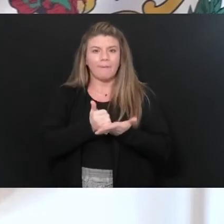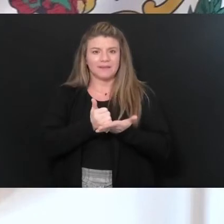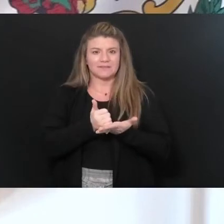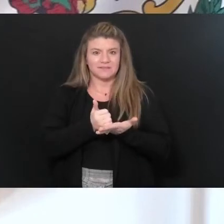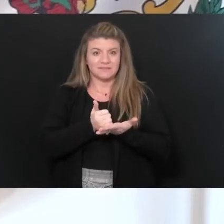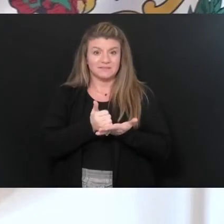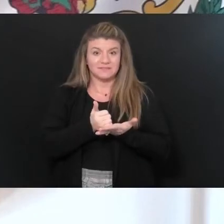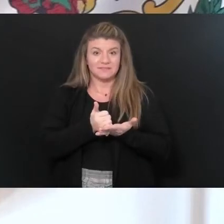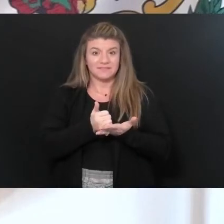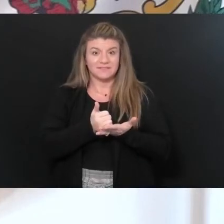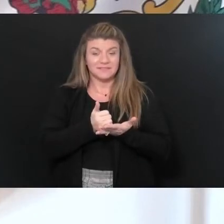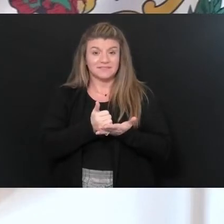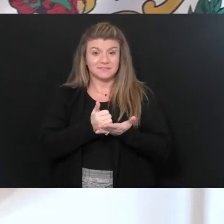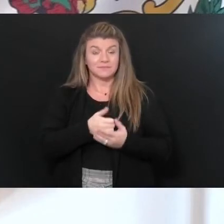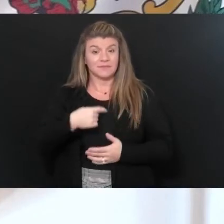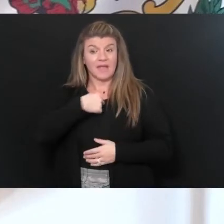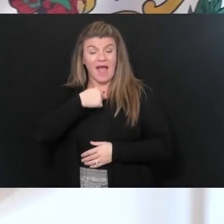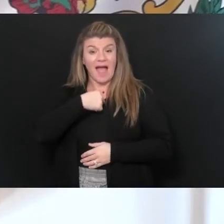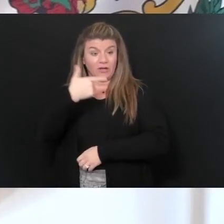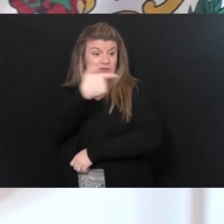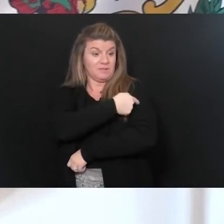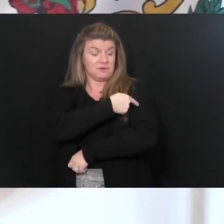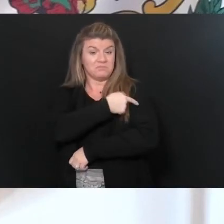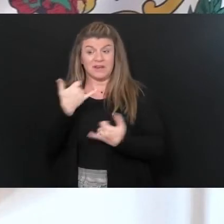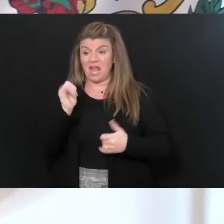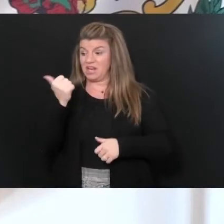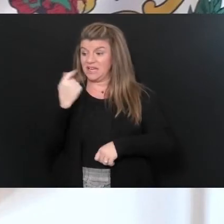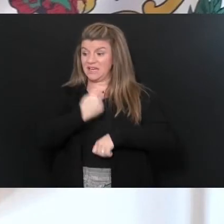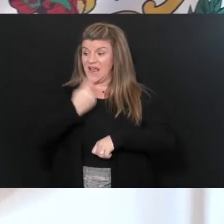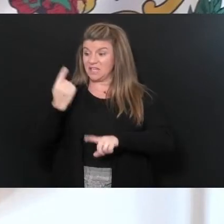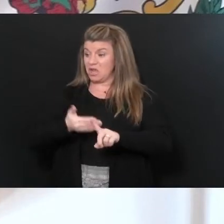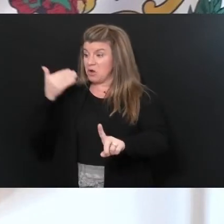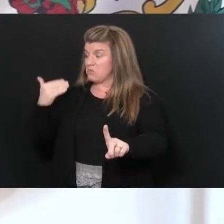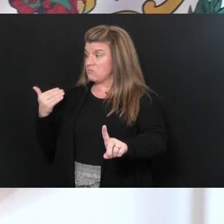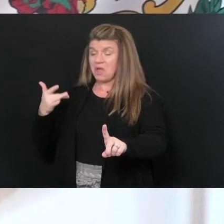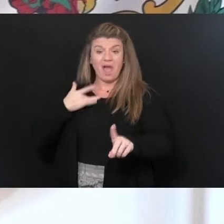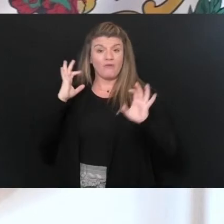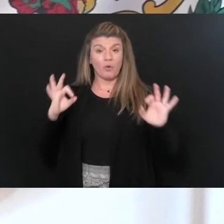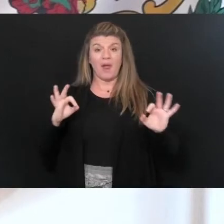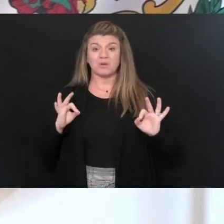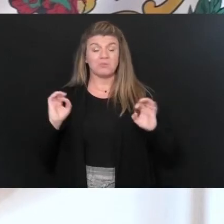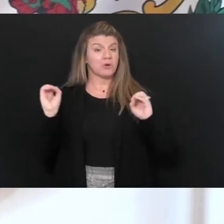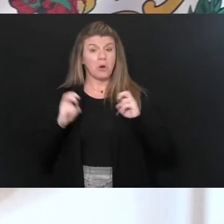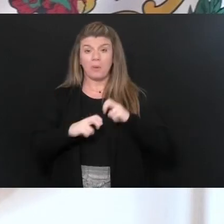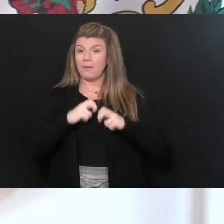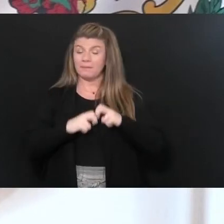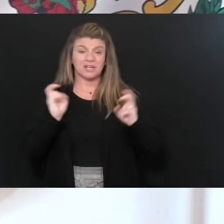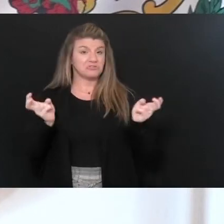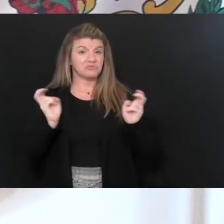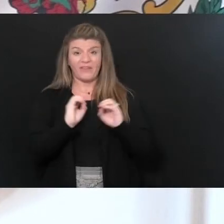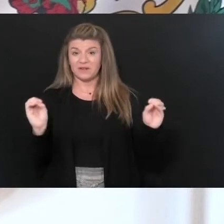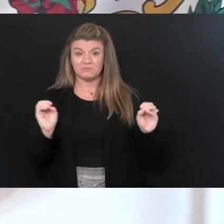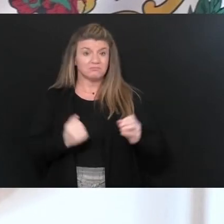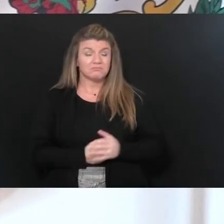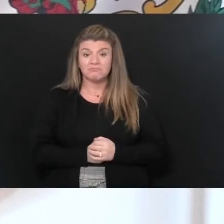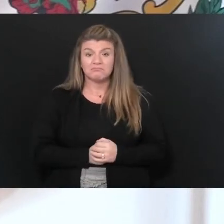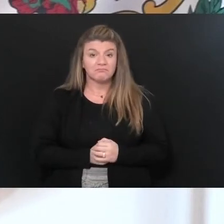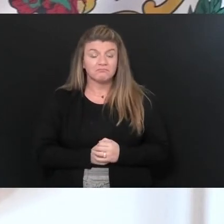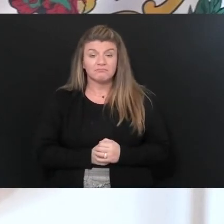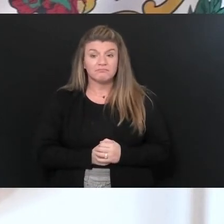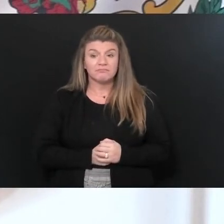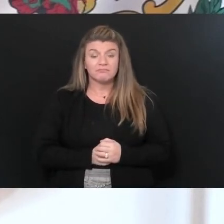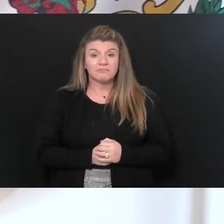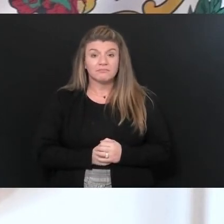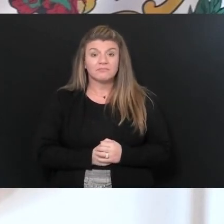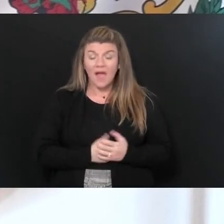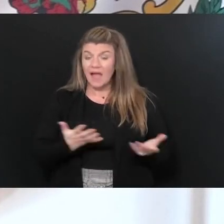You know, as far as I took the vaccine now 10 days ago, feel great, no problem there. You know, I can